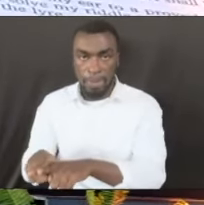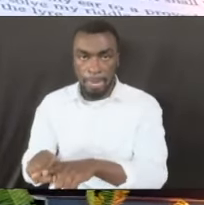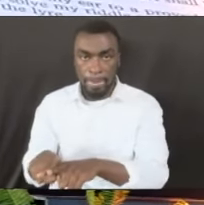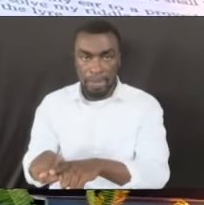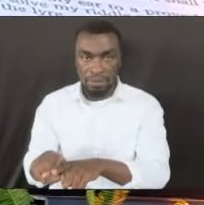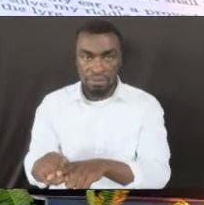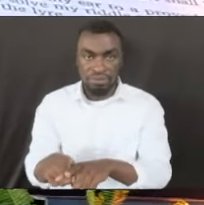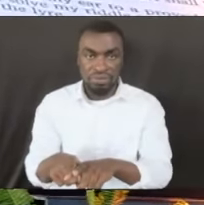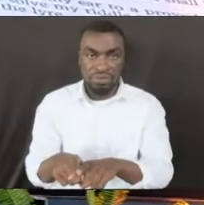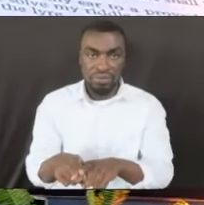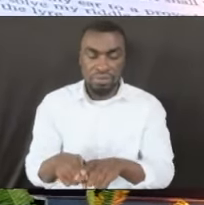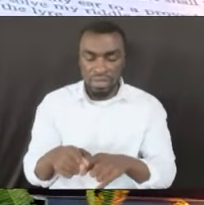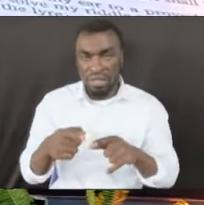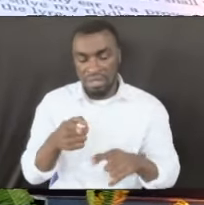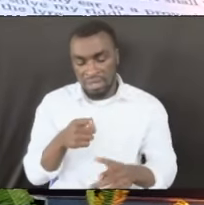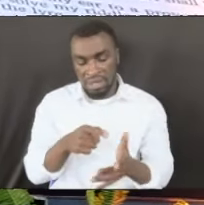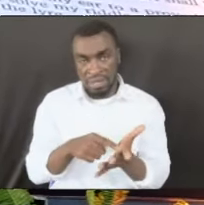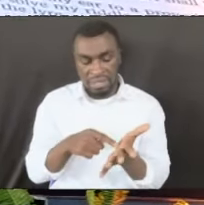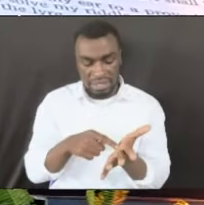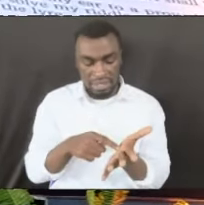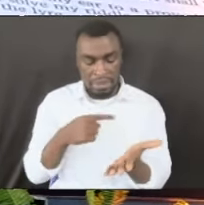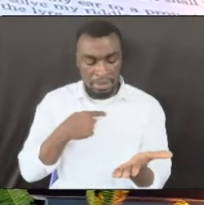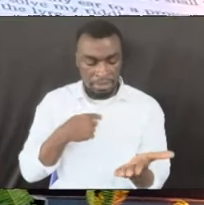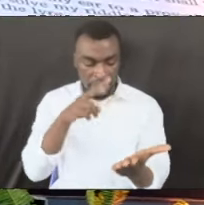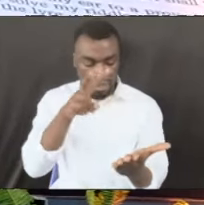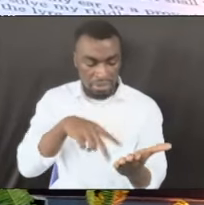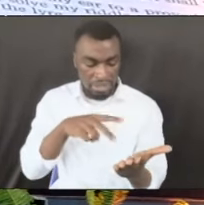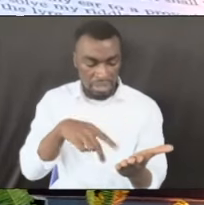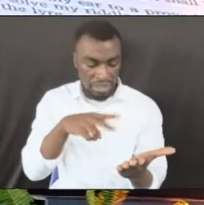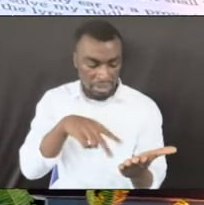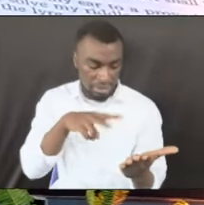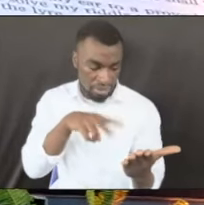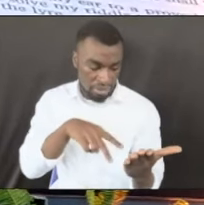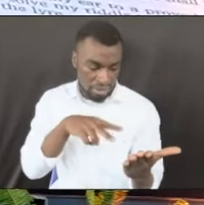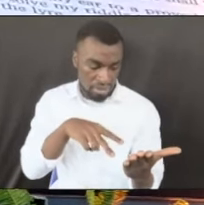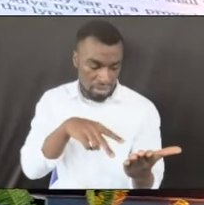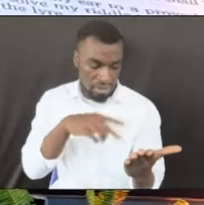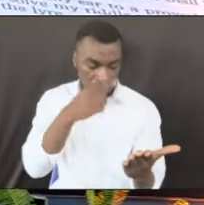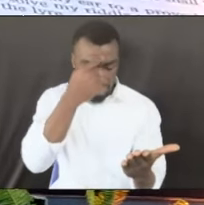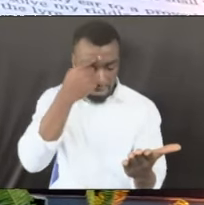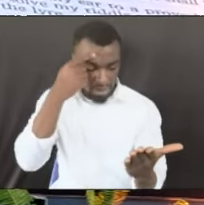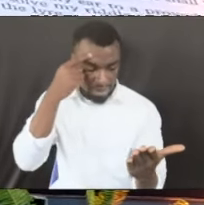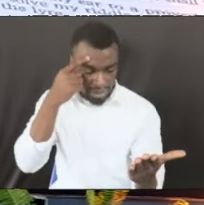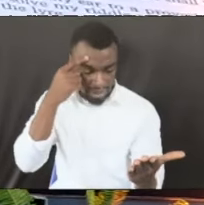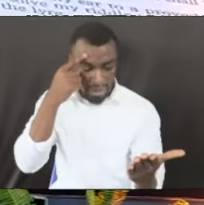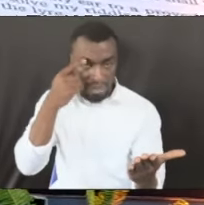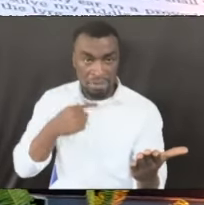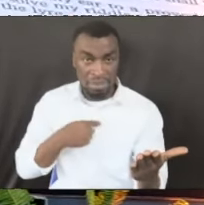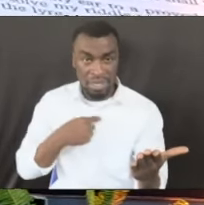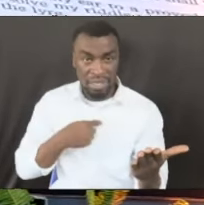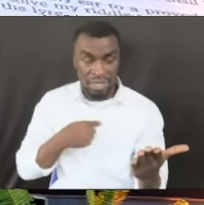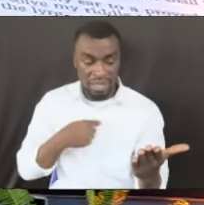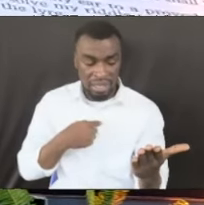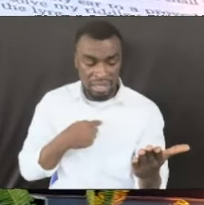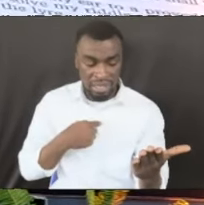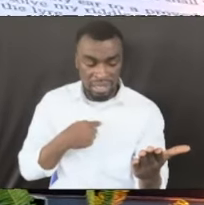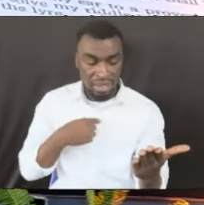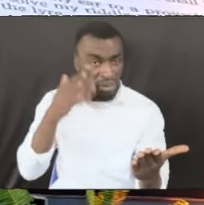Now, this one I have read because I am reading this one here because I'm told